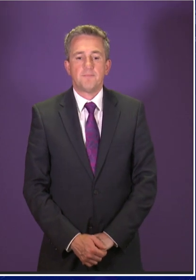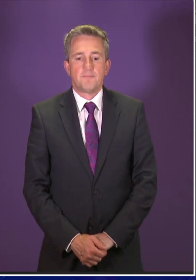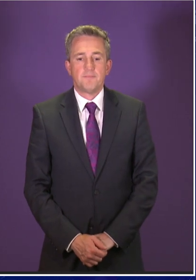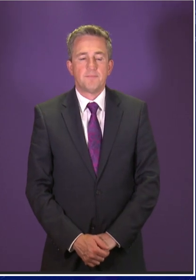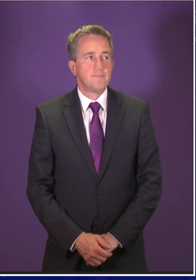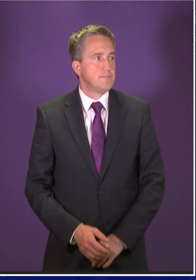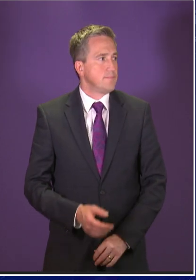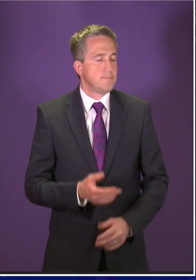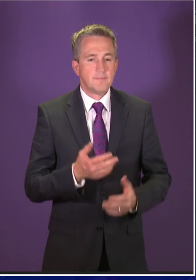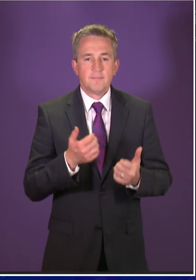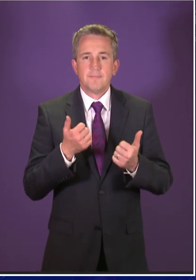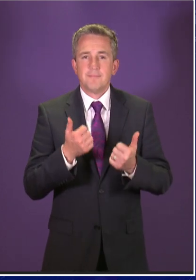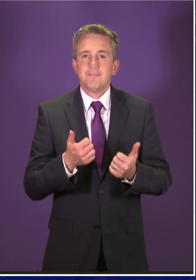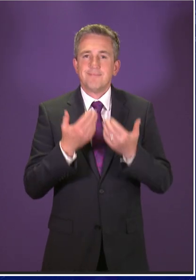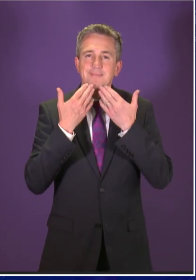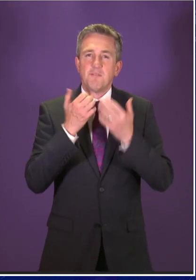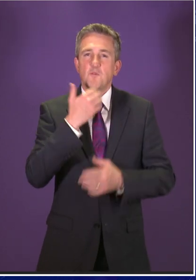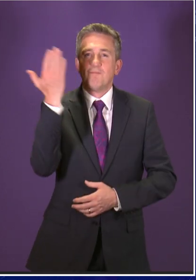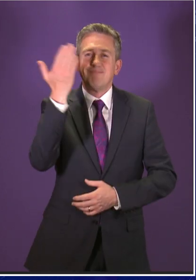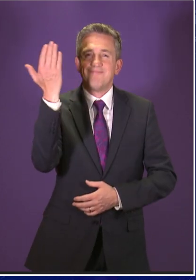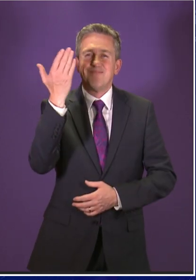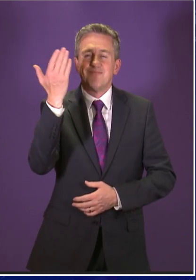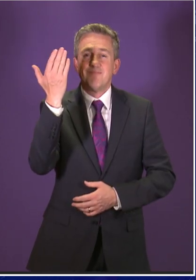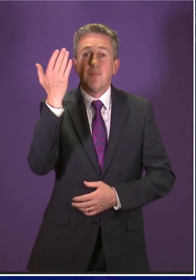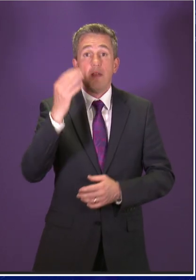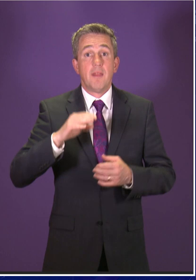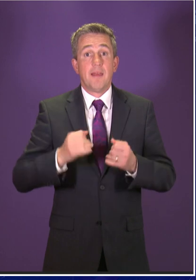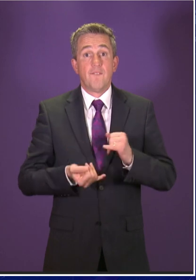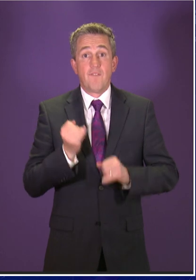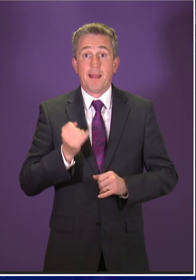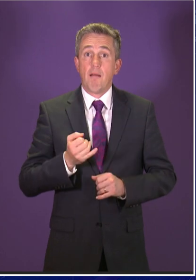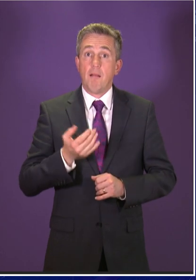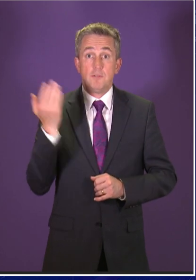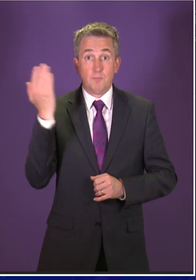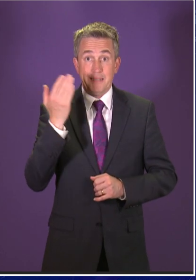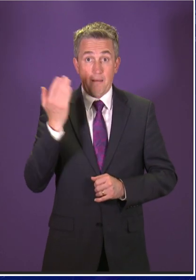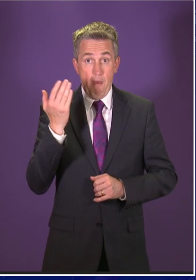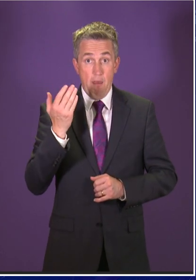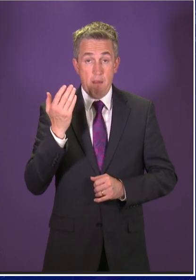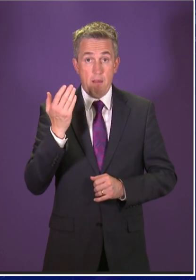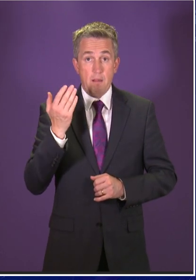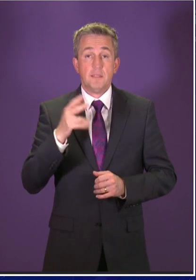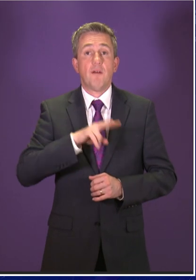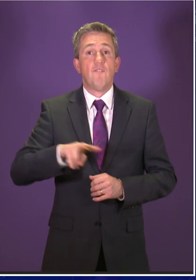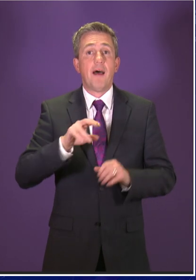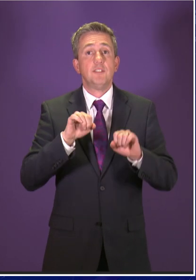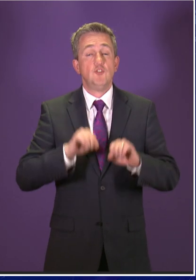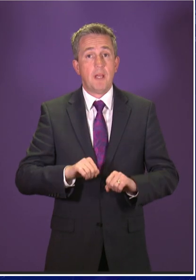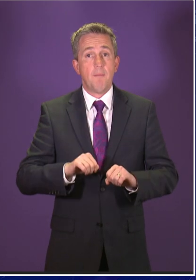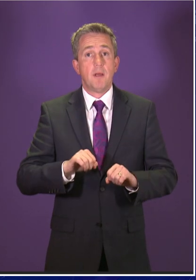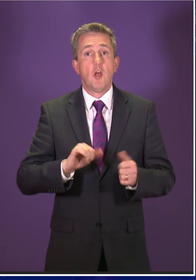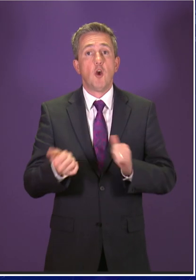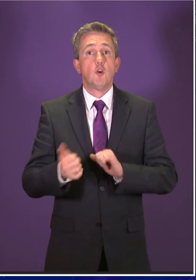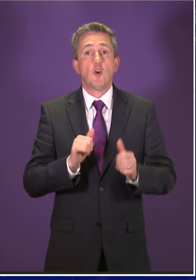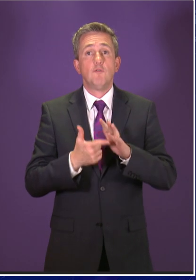Dr. Fassbinder, thank you very much indeed. And our final speaker in the chamber in this section is the Vice Chairman and Co-Chief Executive of